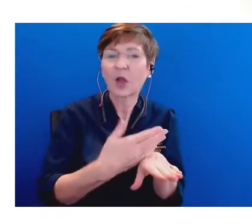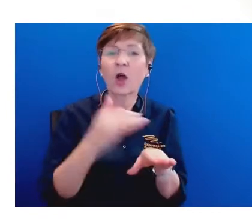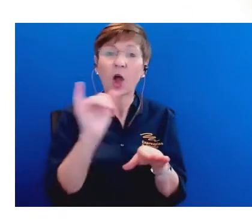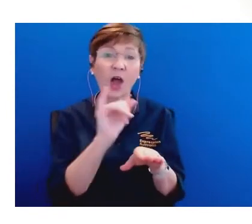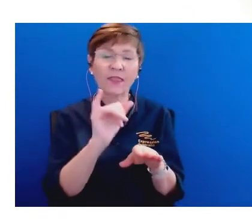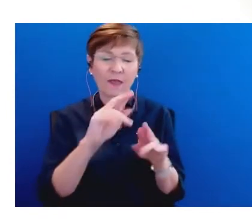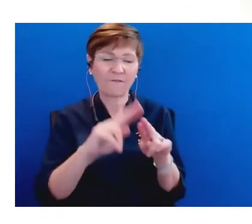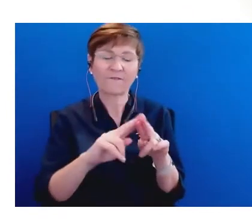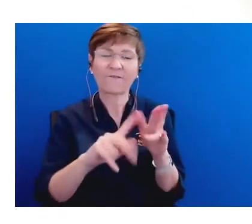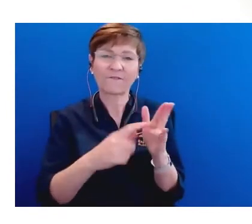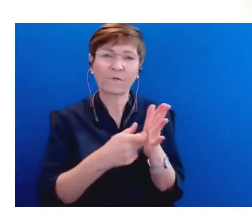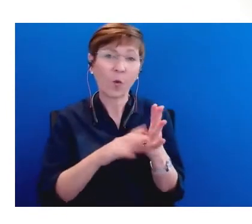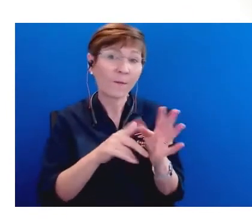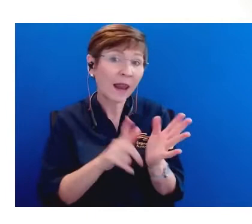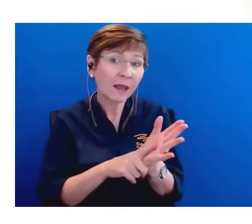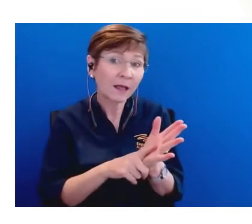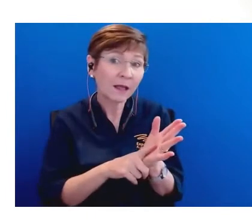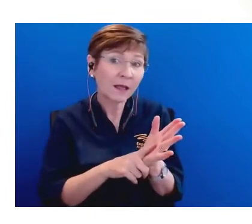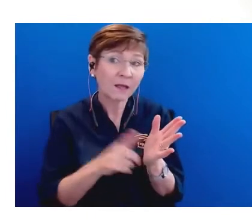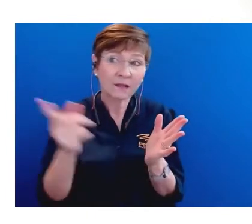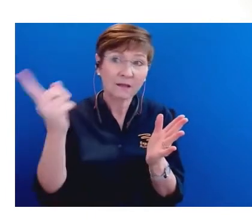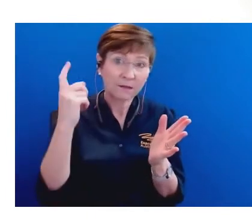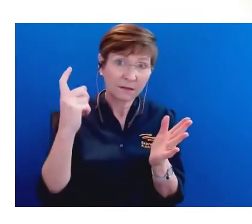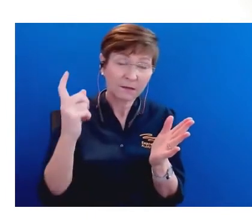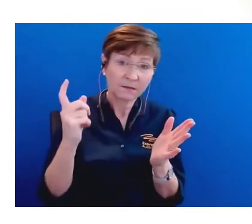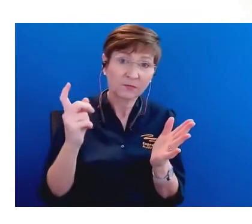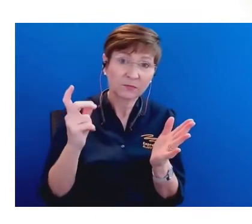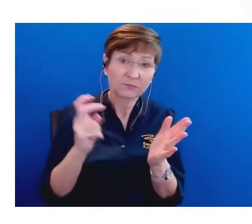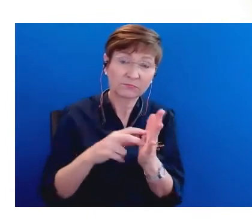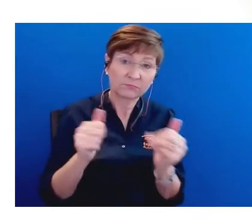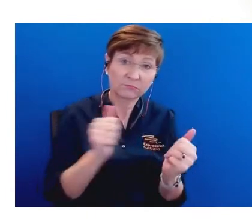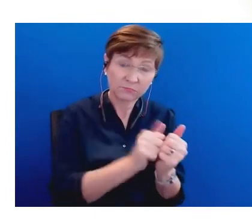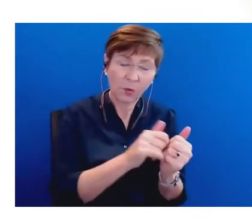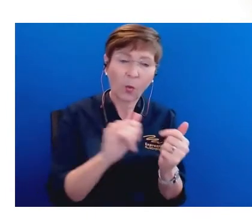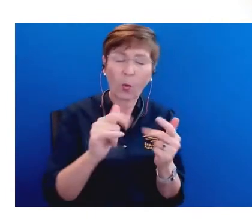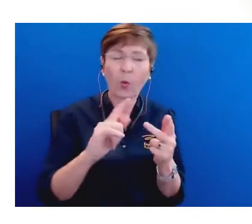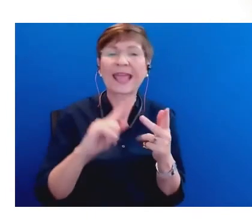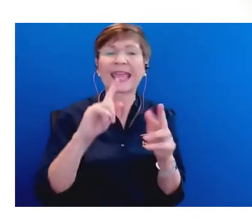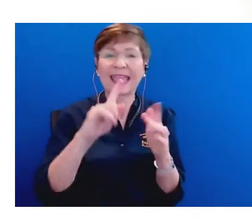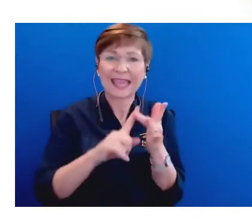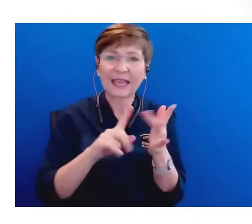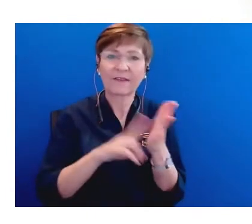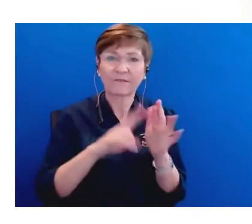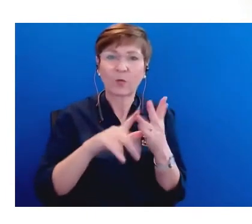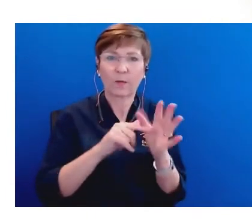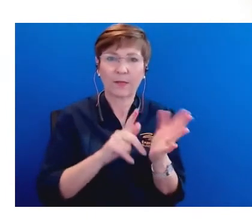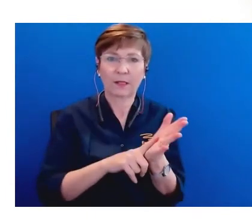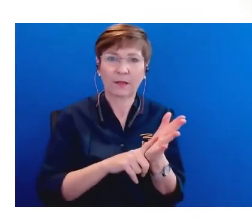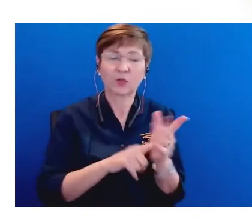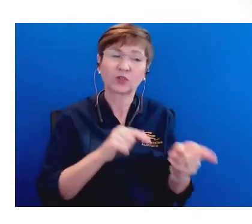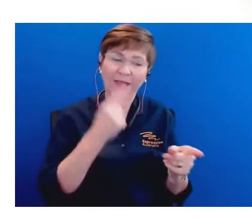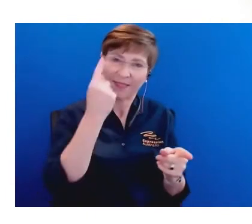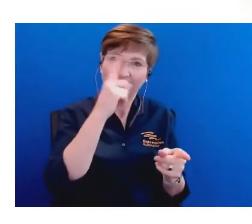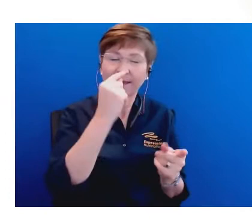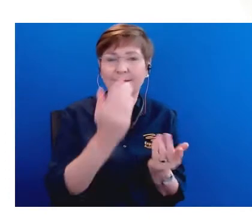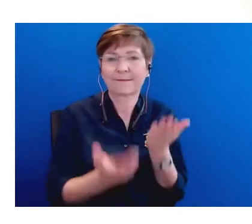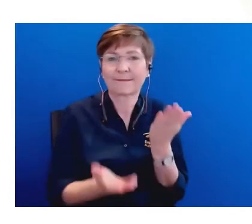sources to express their preferences, to weigh up options, communicate and make